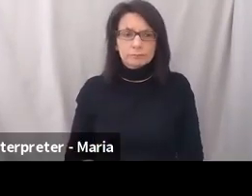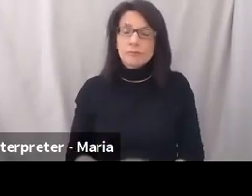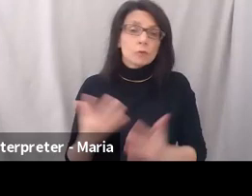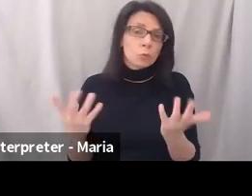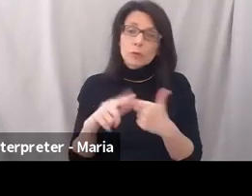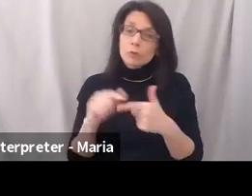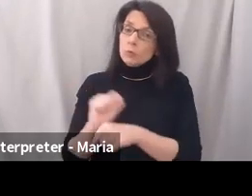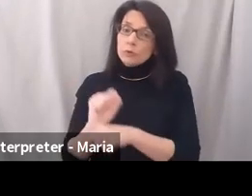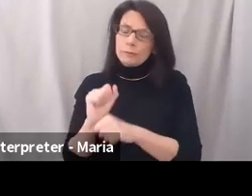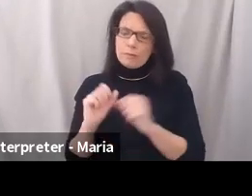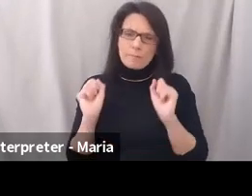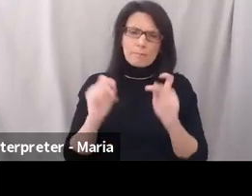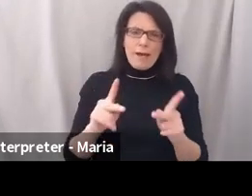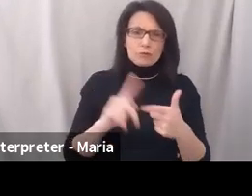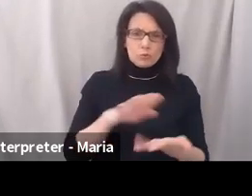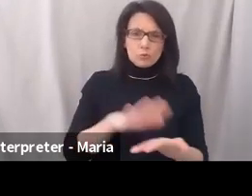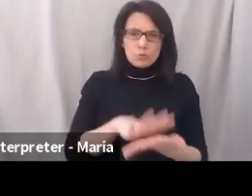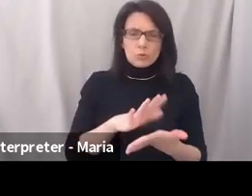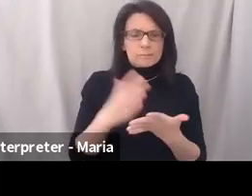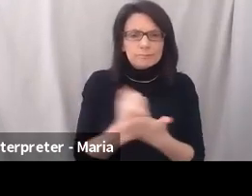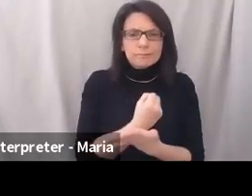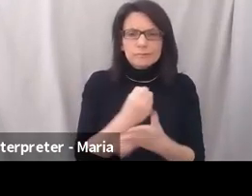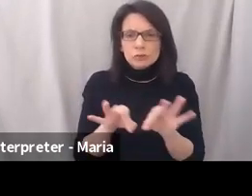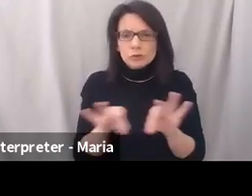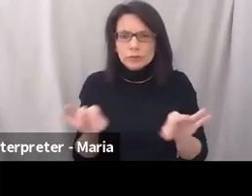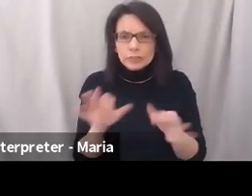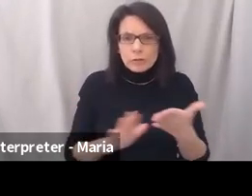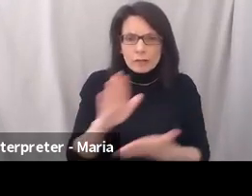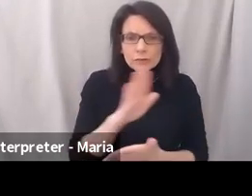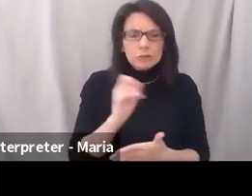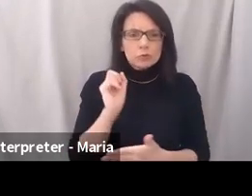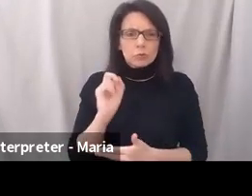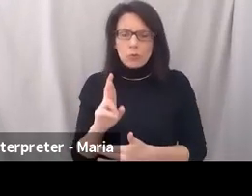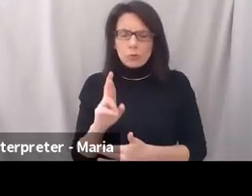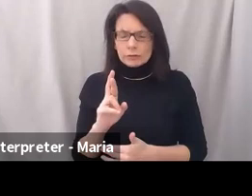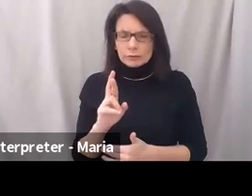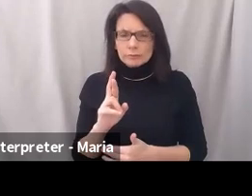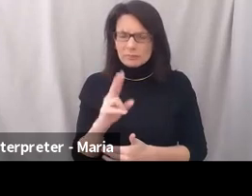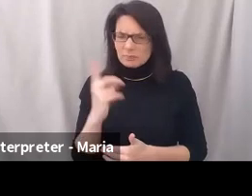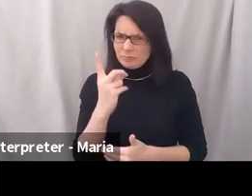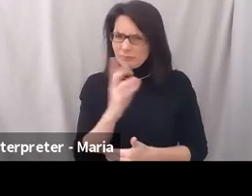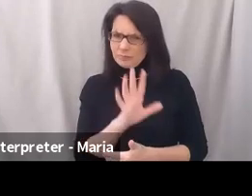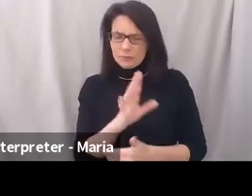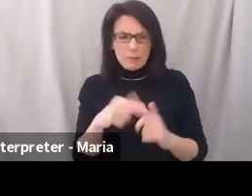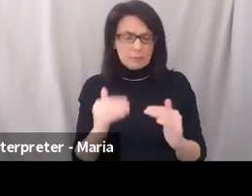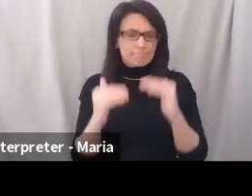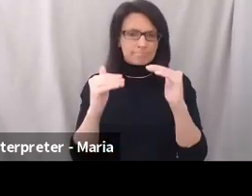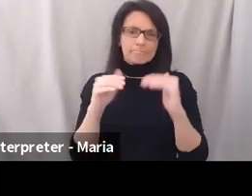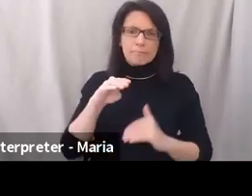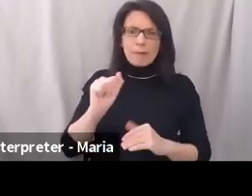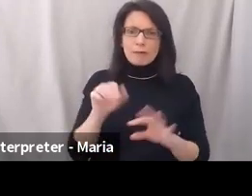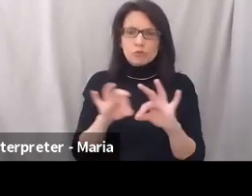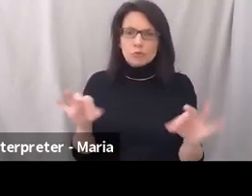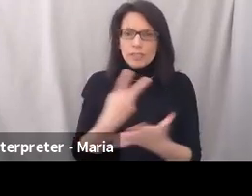you get your college degree, get your community college degree, or like your masters, or